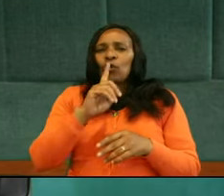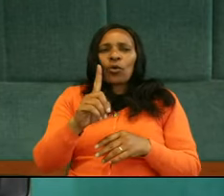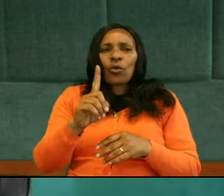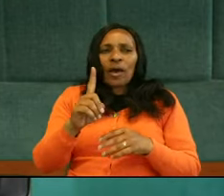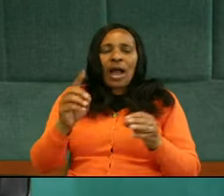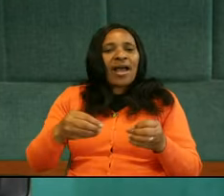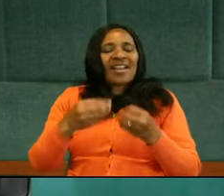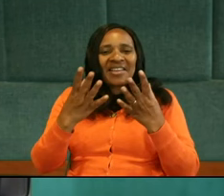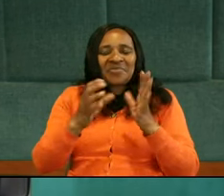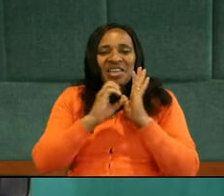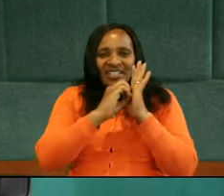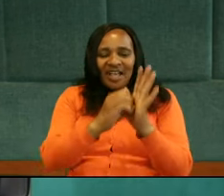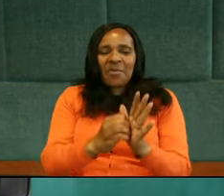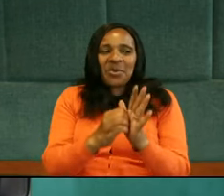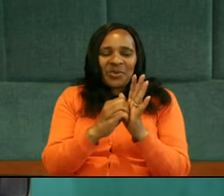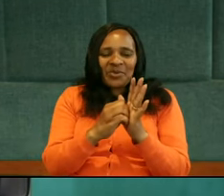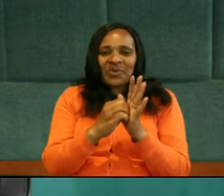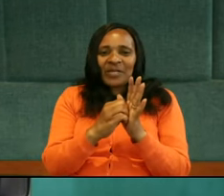I'll give an example.